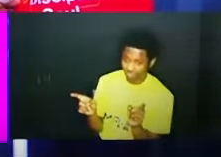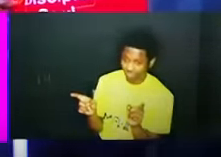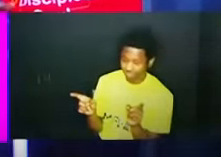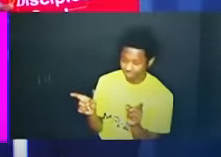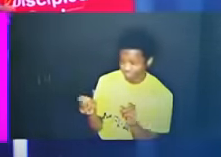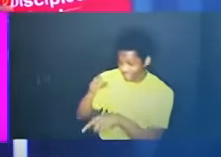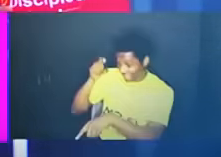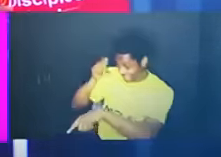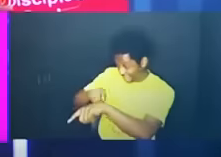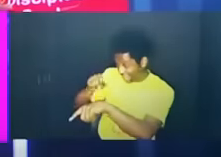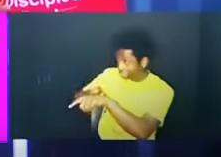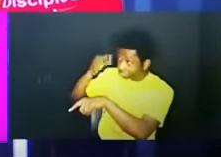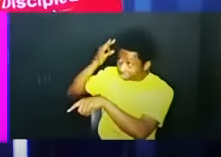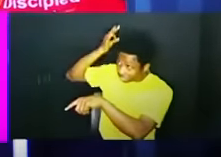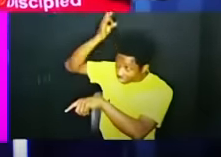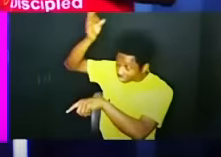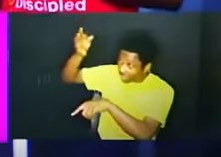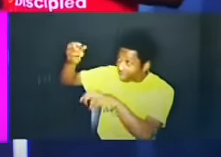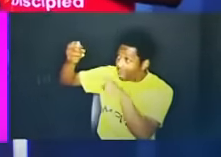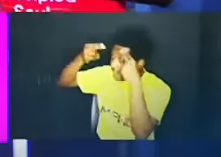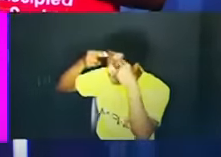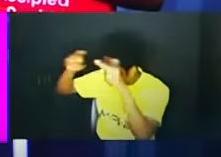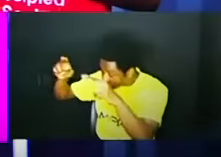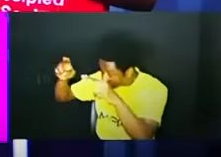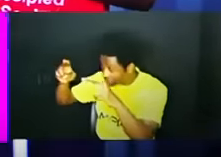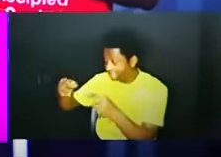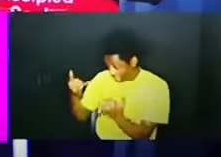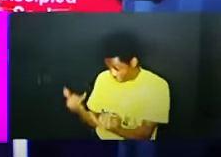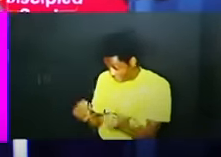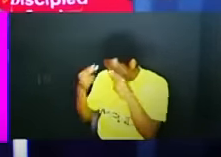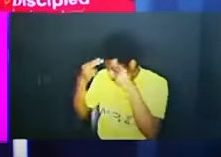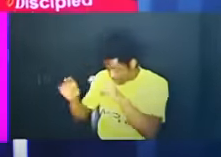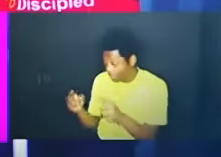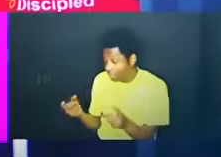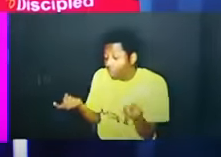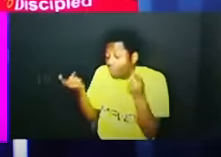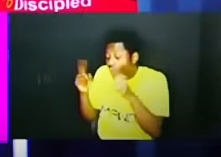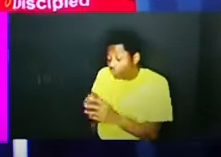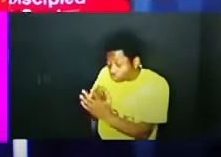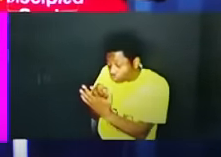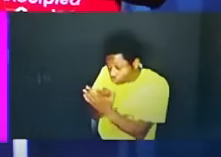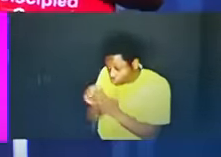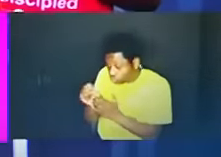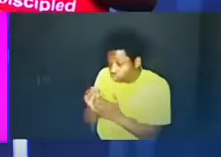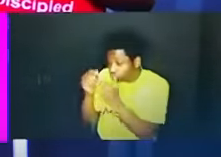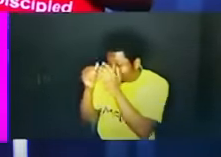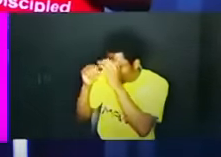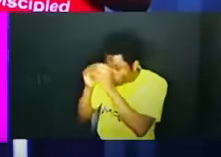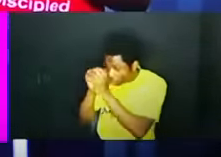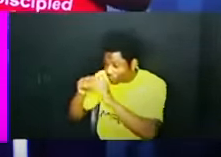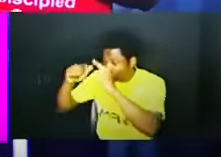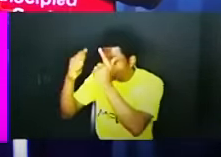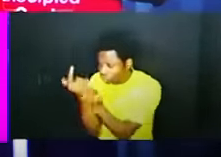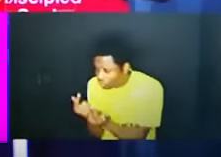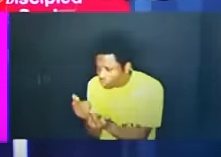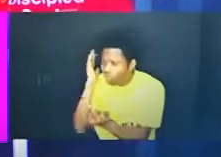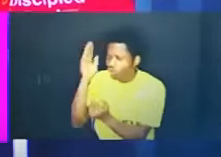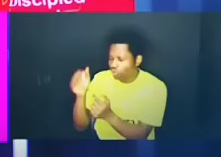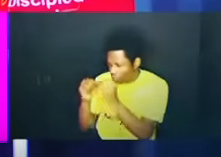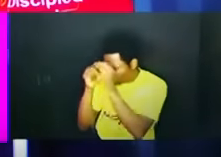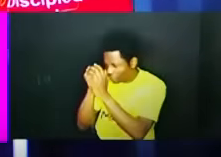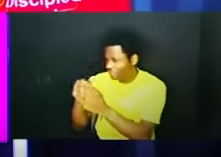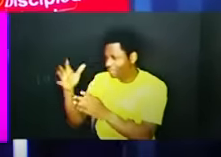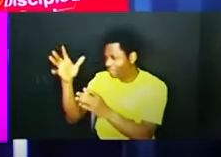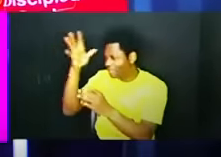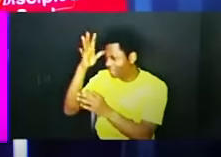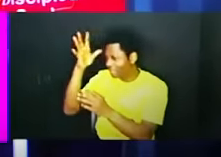time is coming and has now come when the true worshippers will worship the Father in